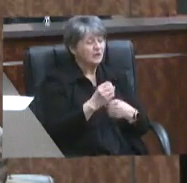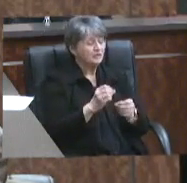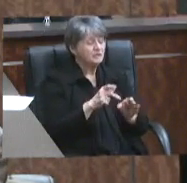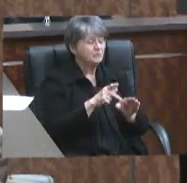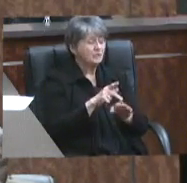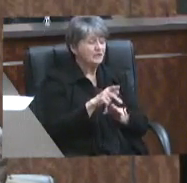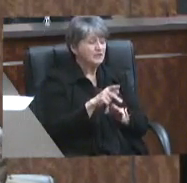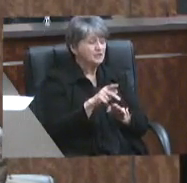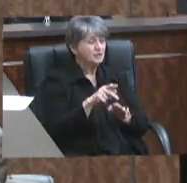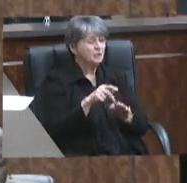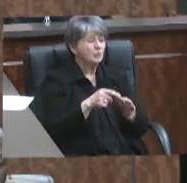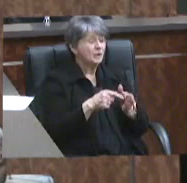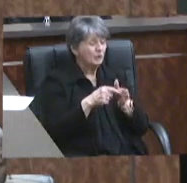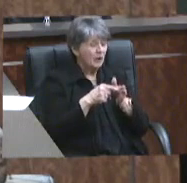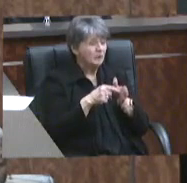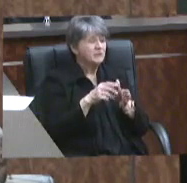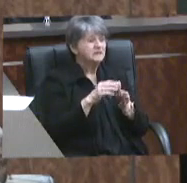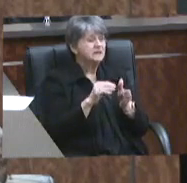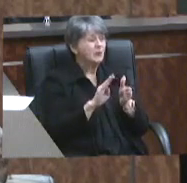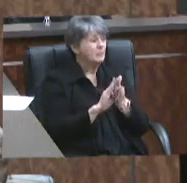and Backgrounds to allow consistent and